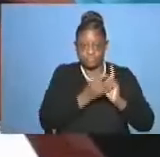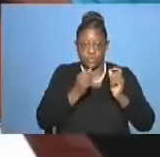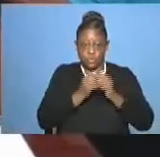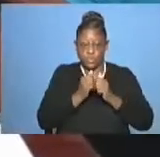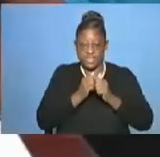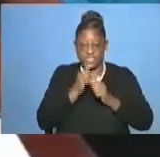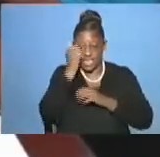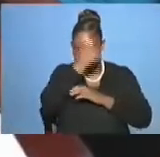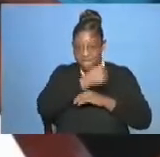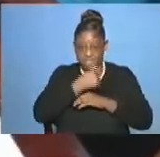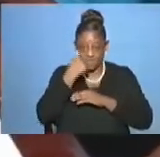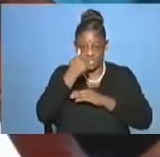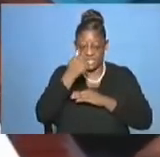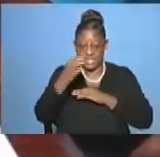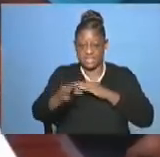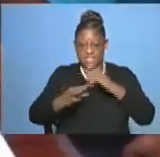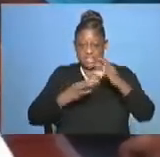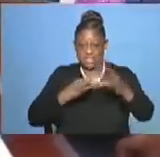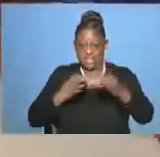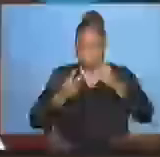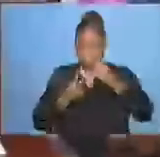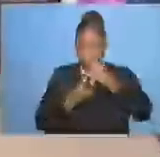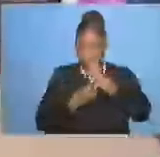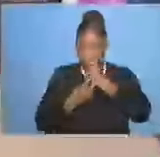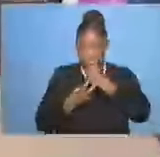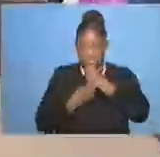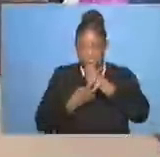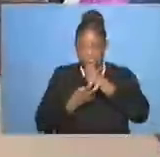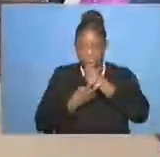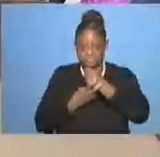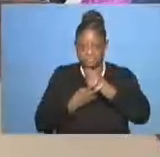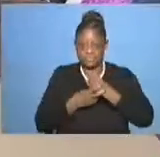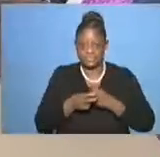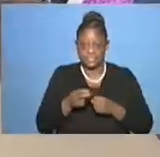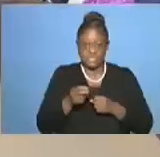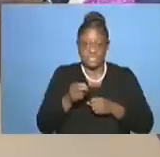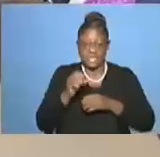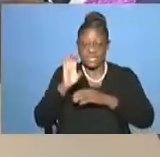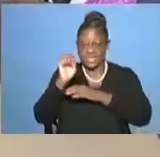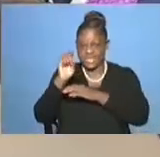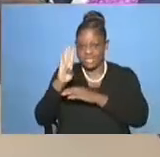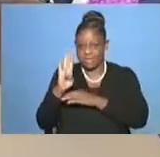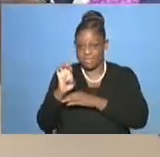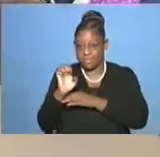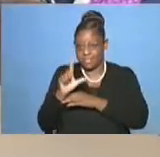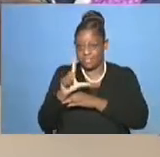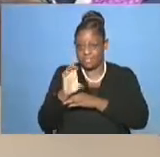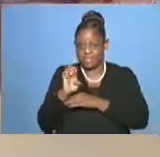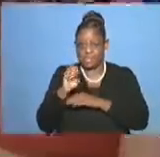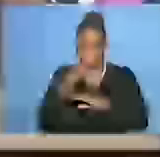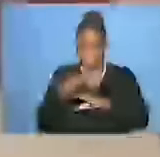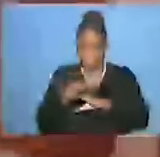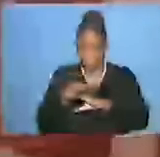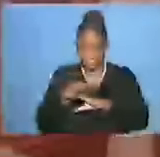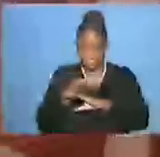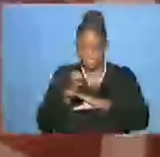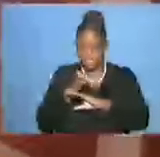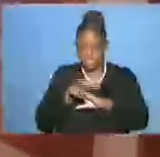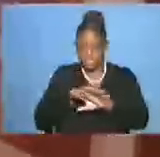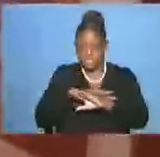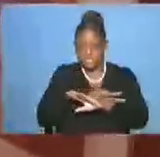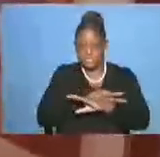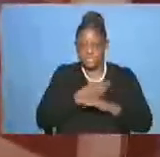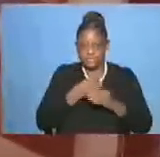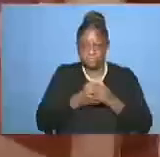African Export-Import Bank during a courtesy call at his Cable Beach office yesterday. Headquartered in Cairo, Egypt, the